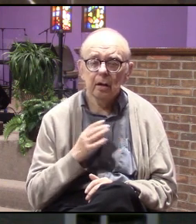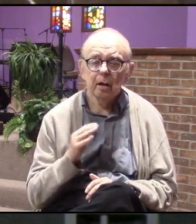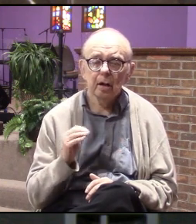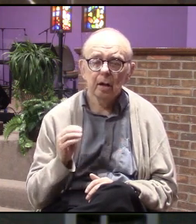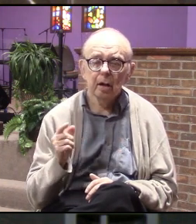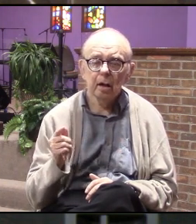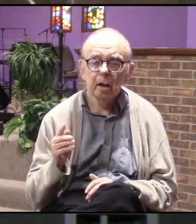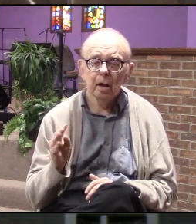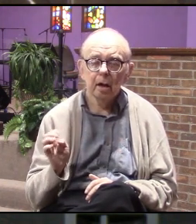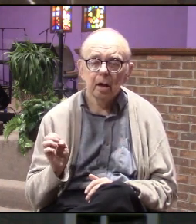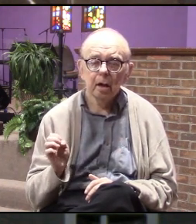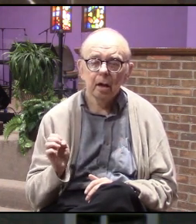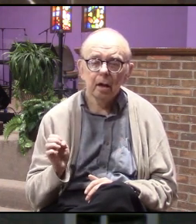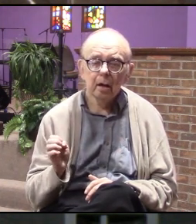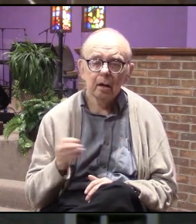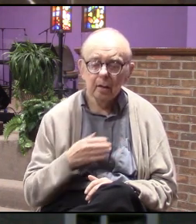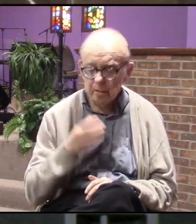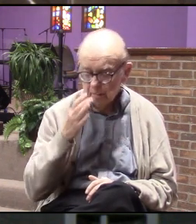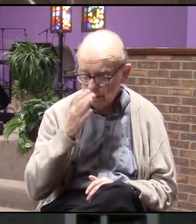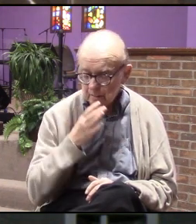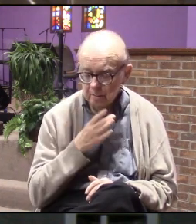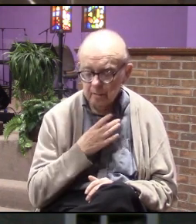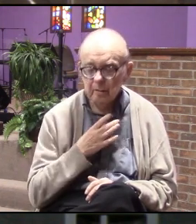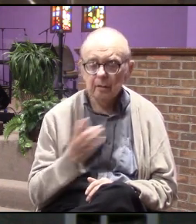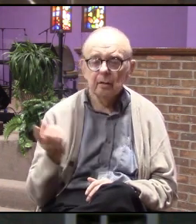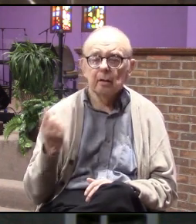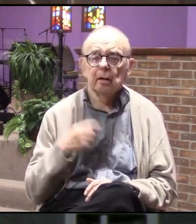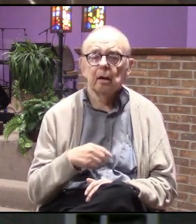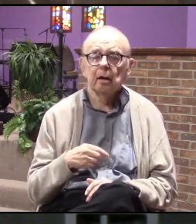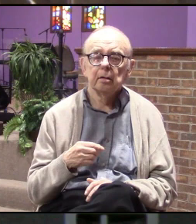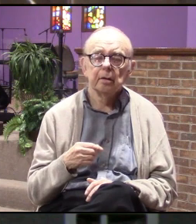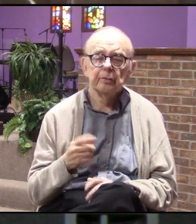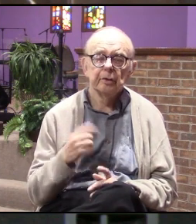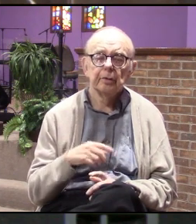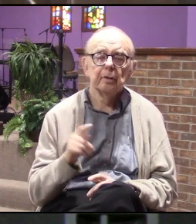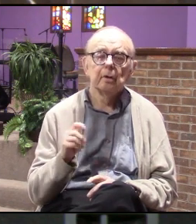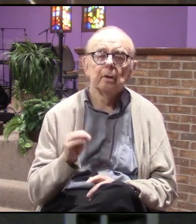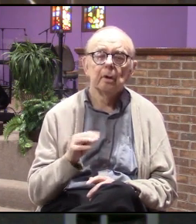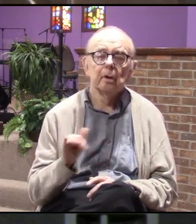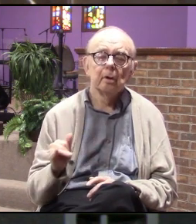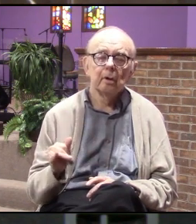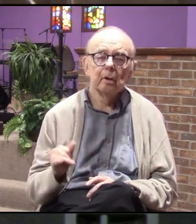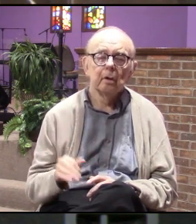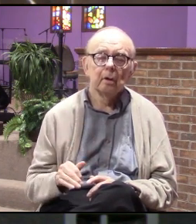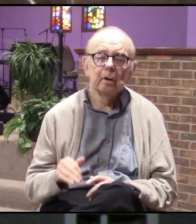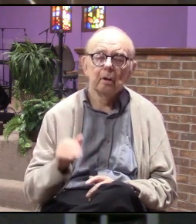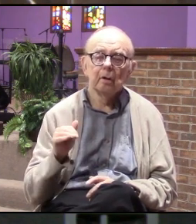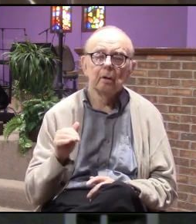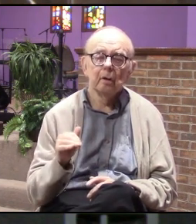Maggie, the young lady that comes here with Tammy, who